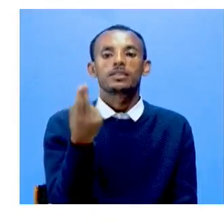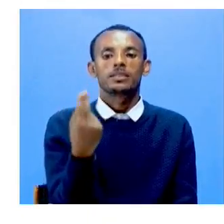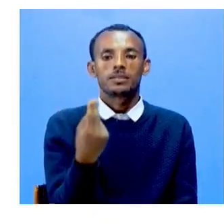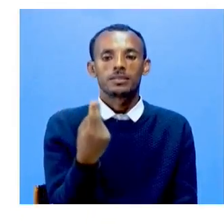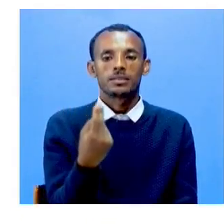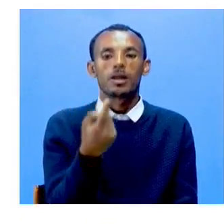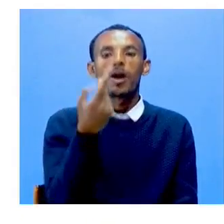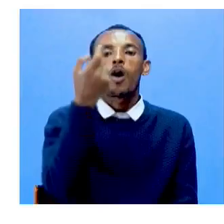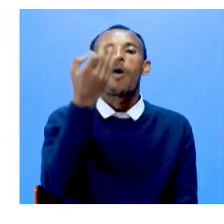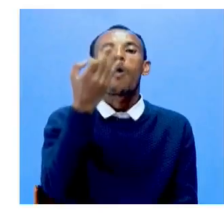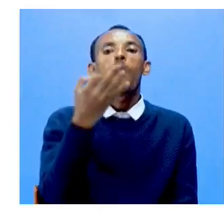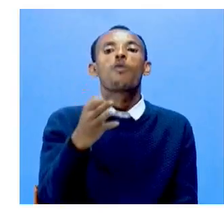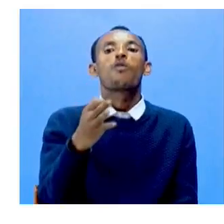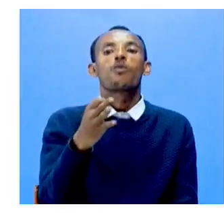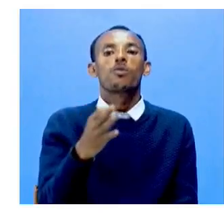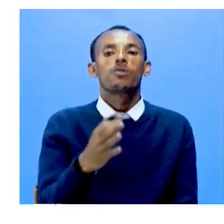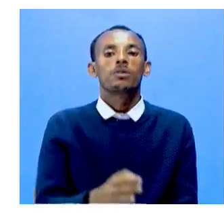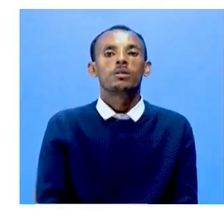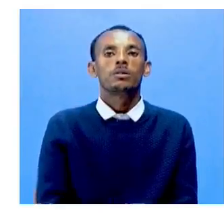of